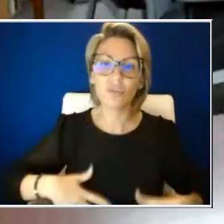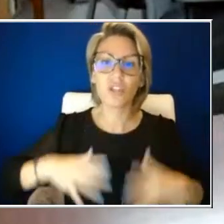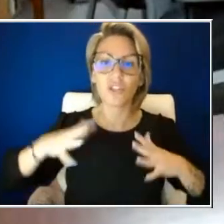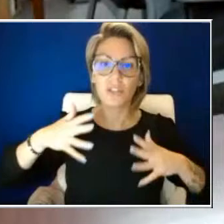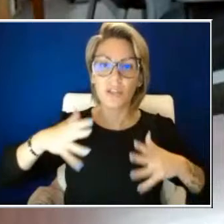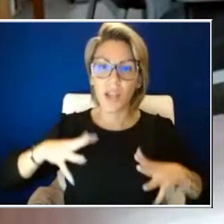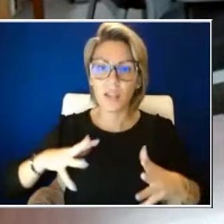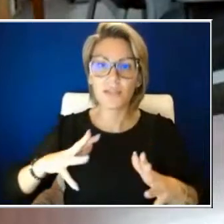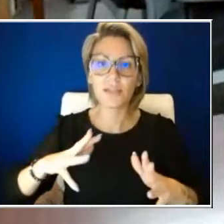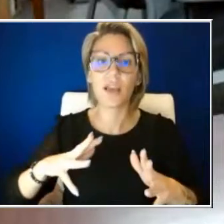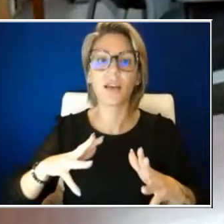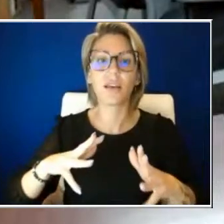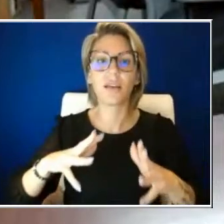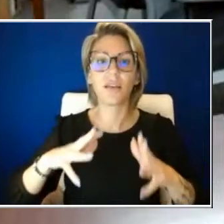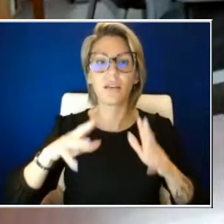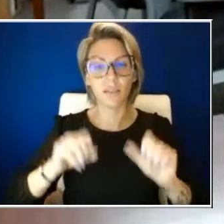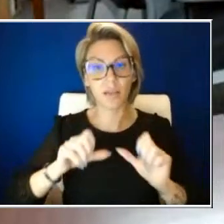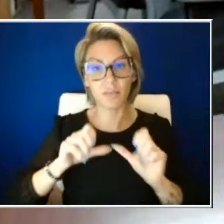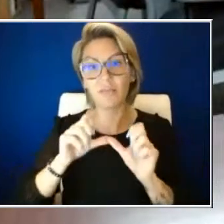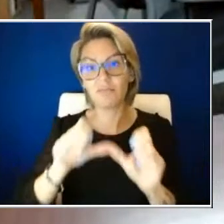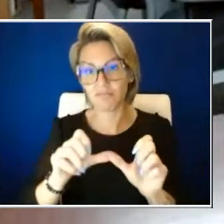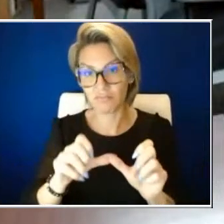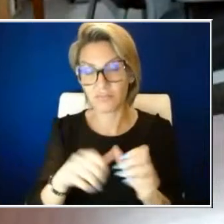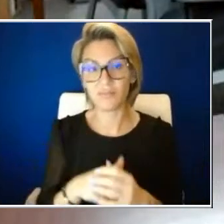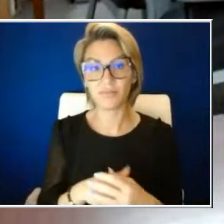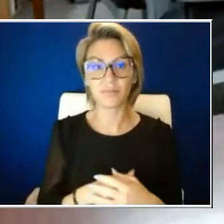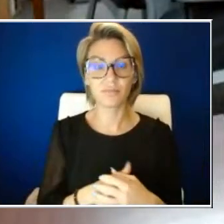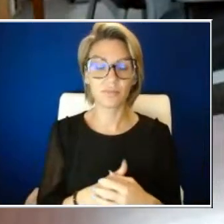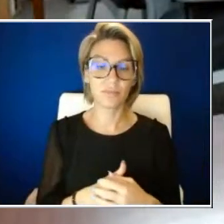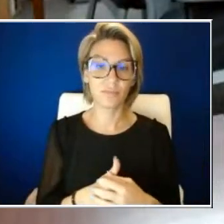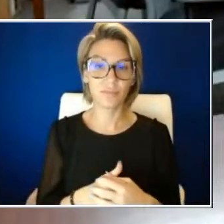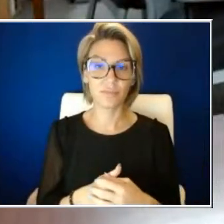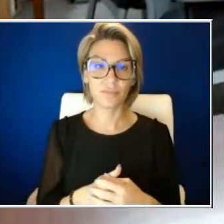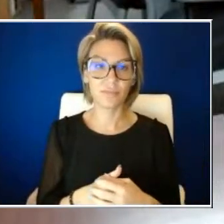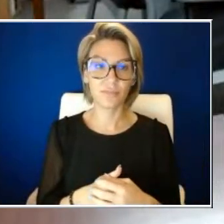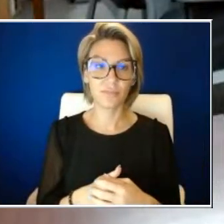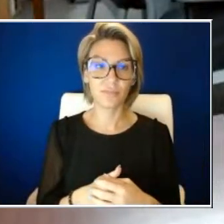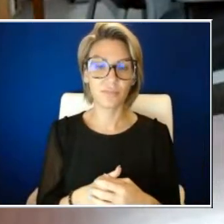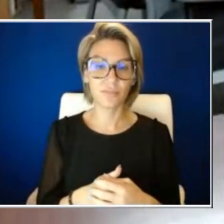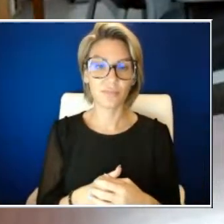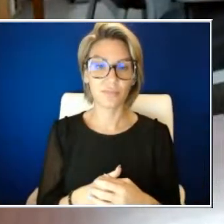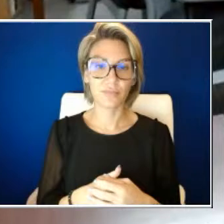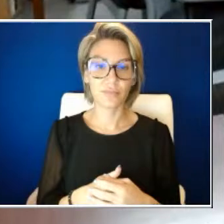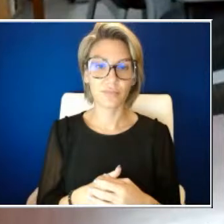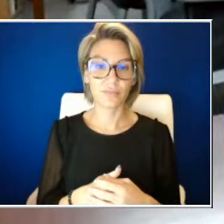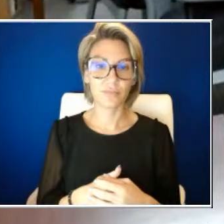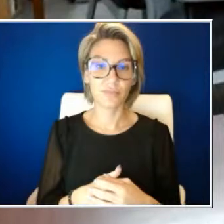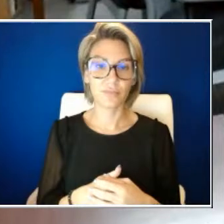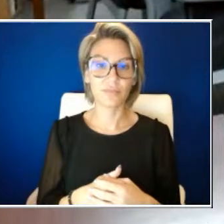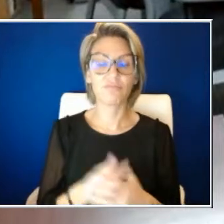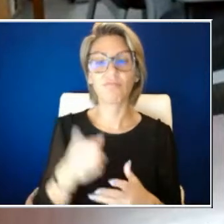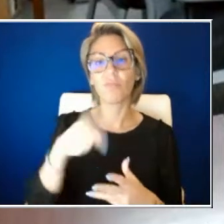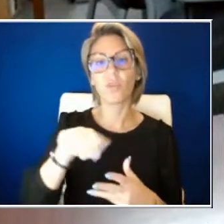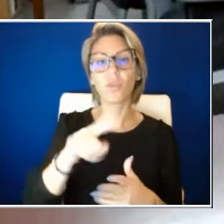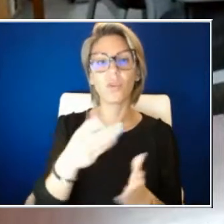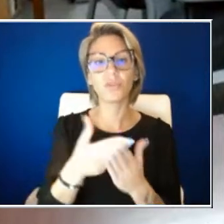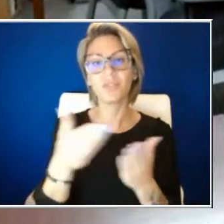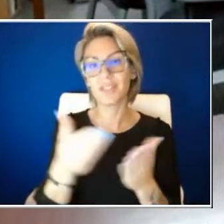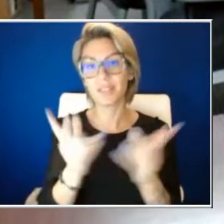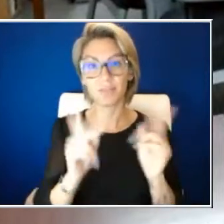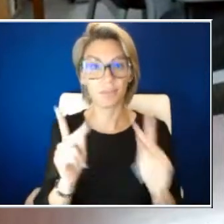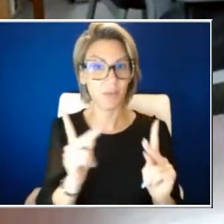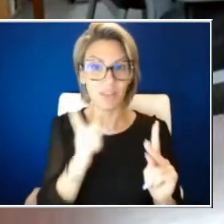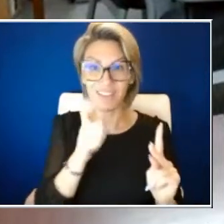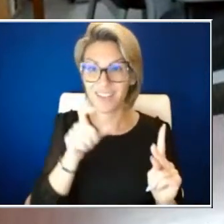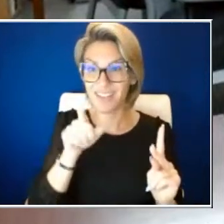be long-term sequelae as well. So those are things that people may not